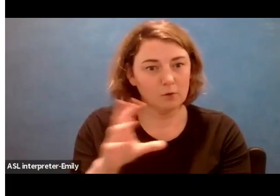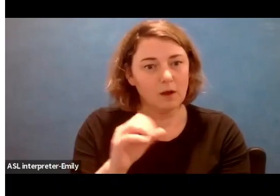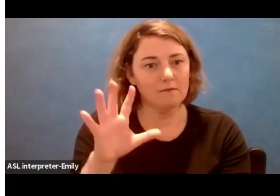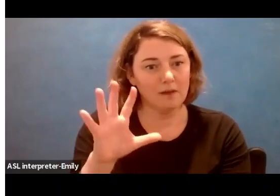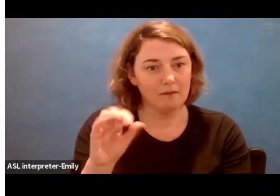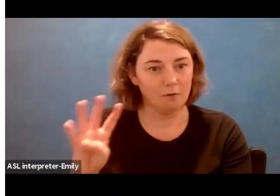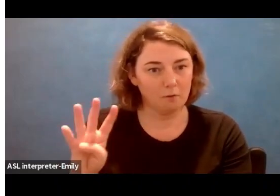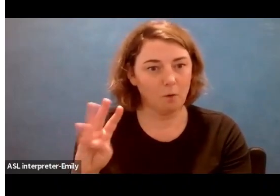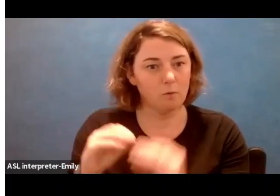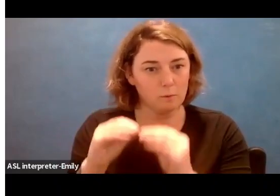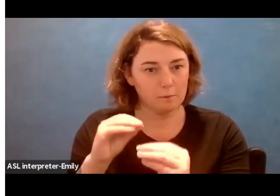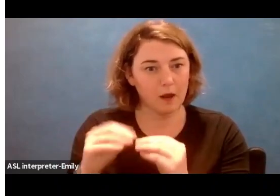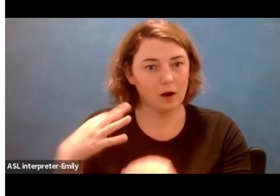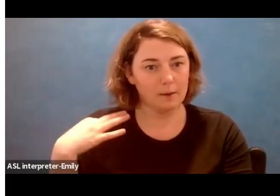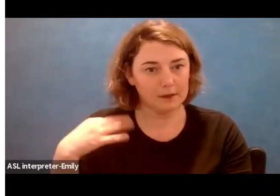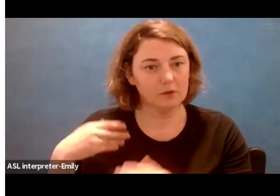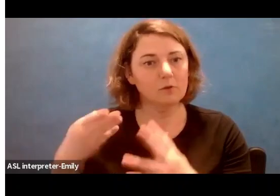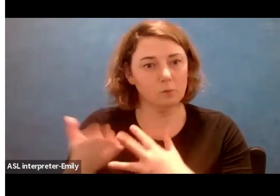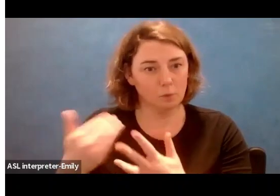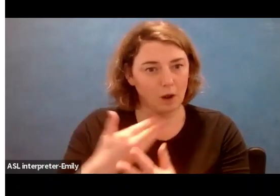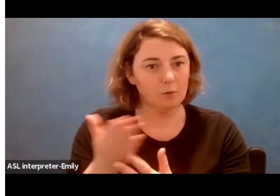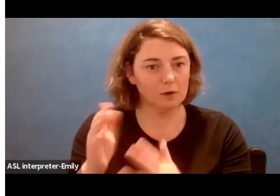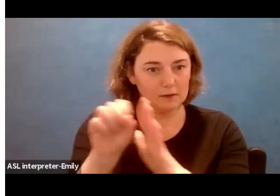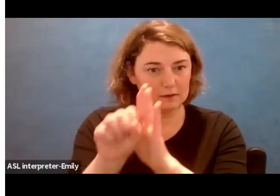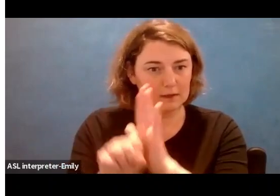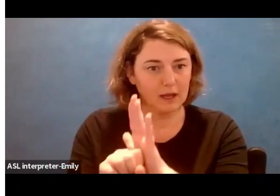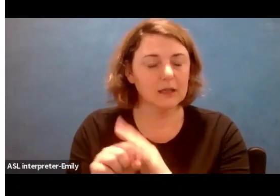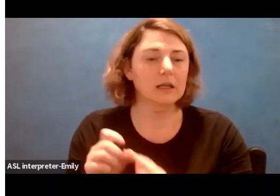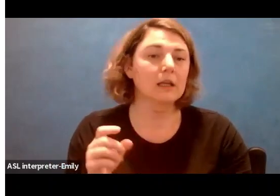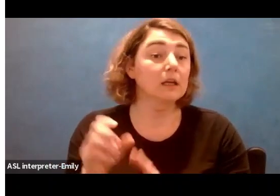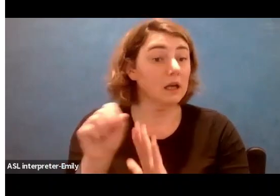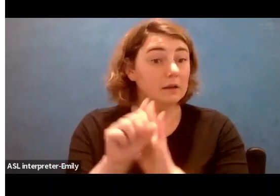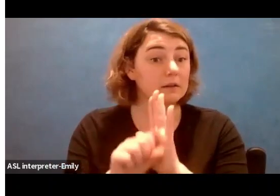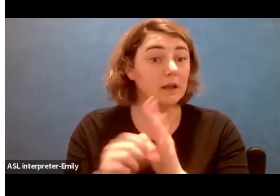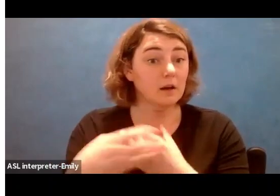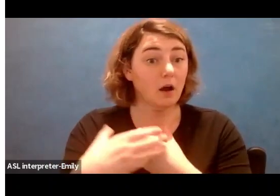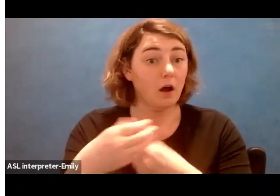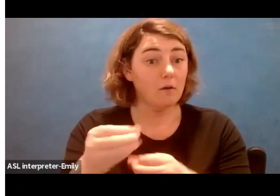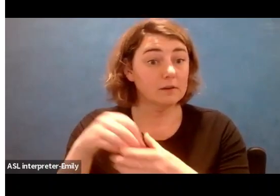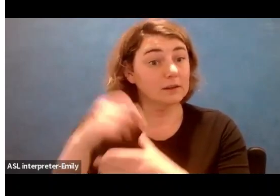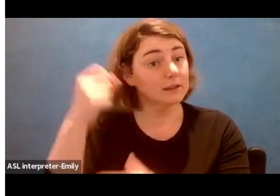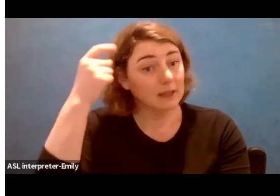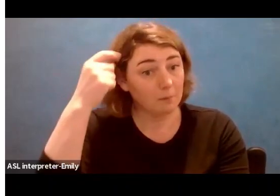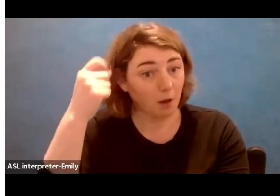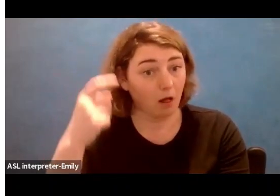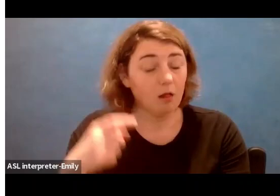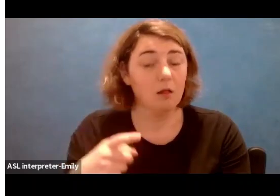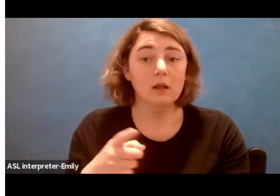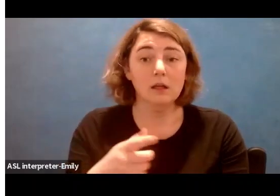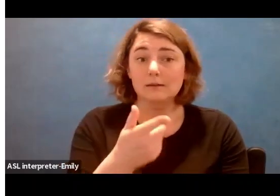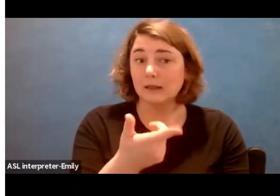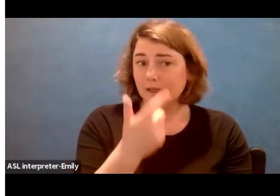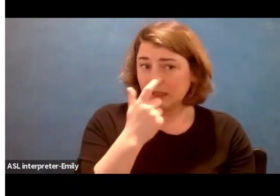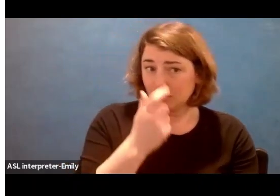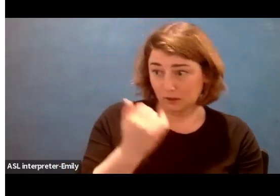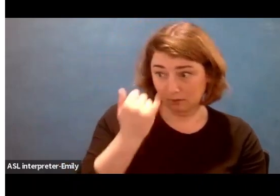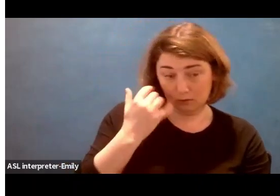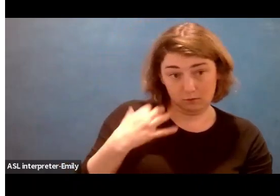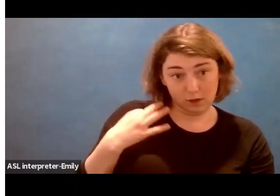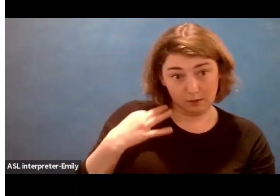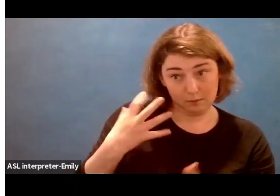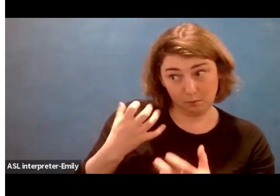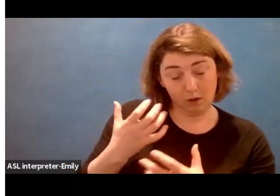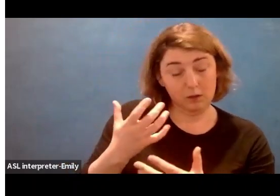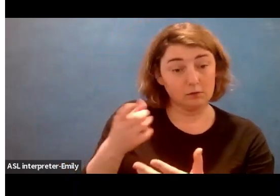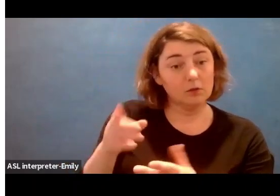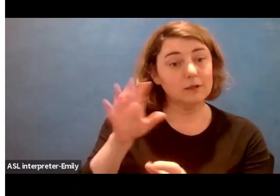repair applications throughout the state, and a state office in St. Paul. Interested applicants could contact